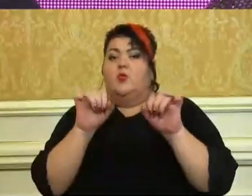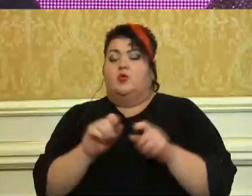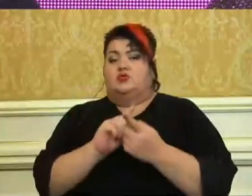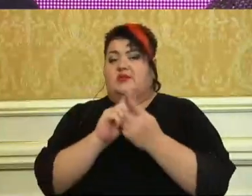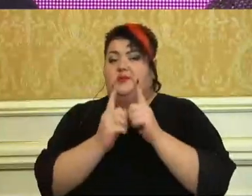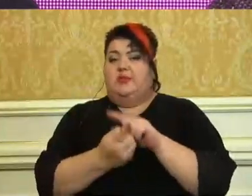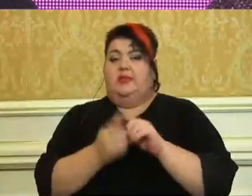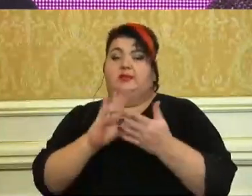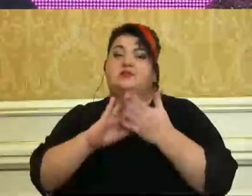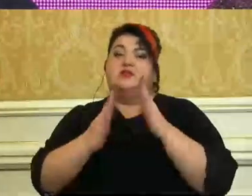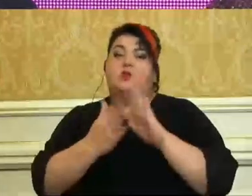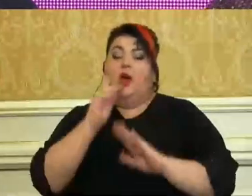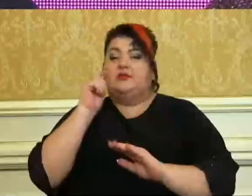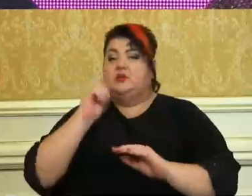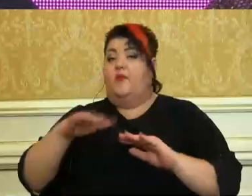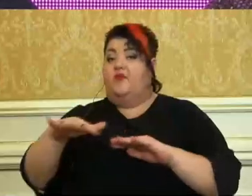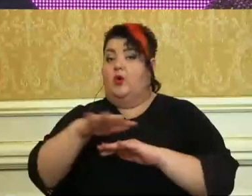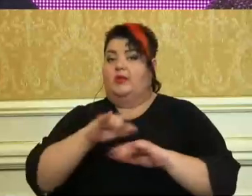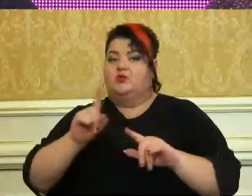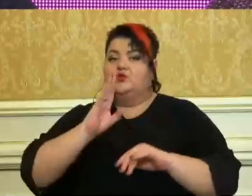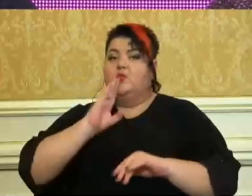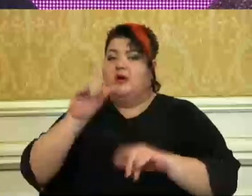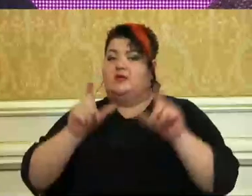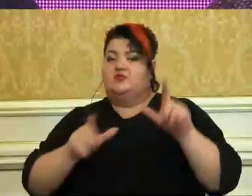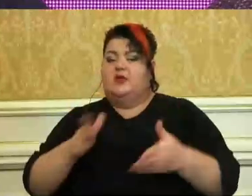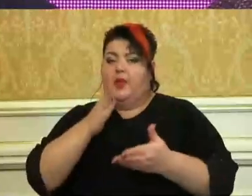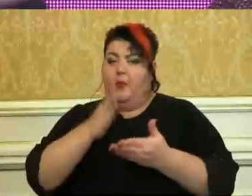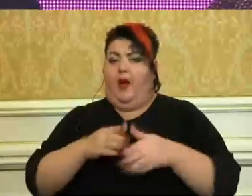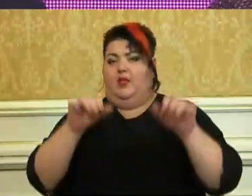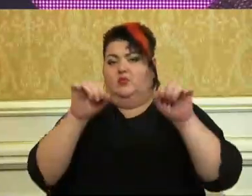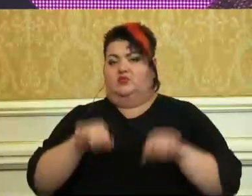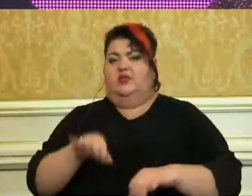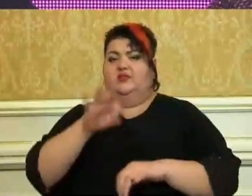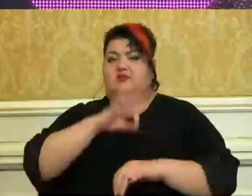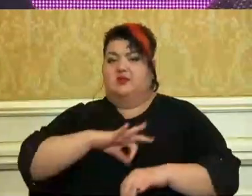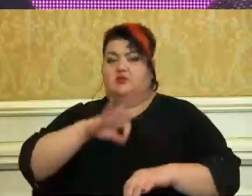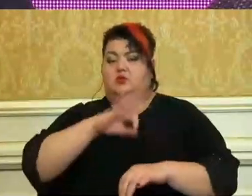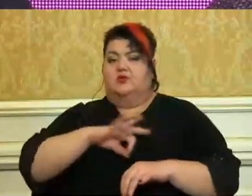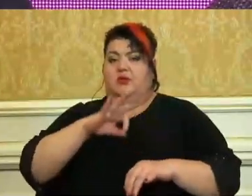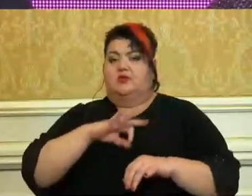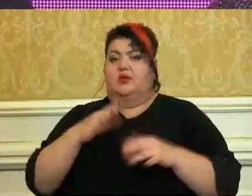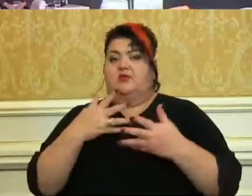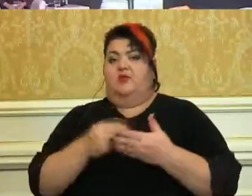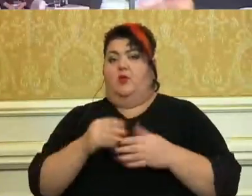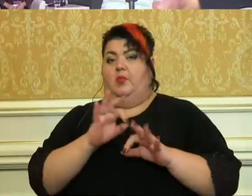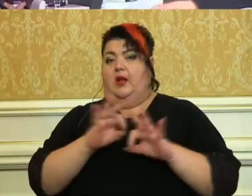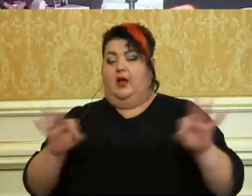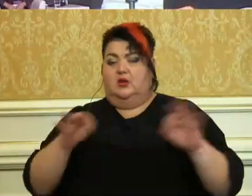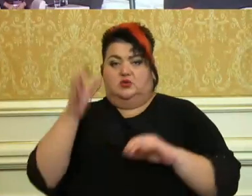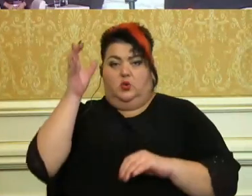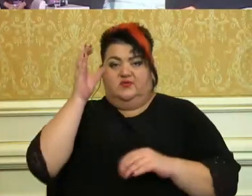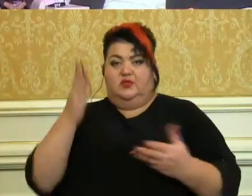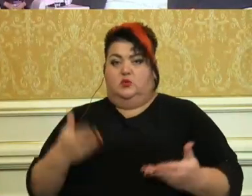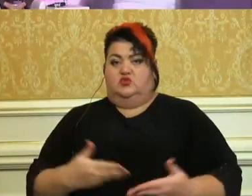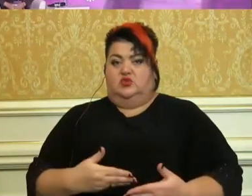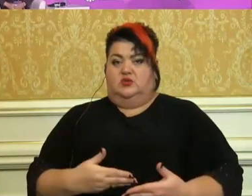demotivation, whether it could be changeable, how it could change, what to do to provide this ability to use the